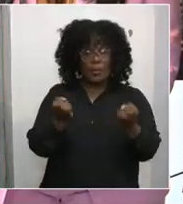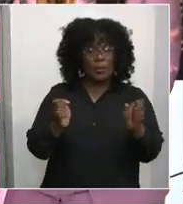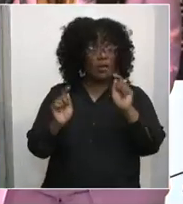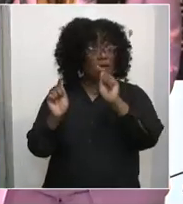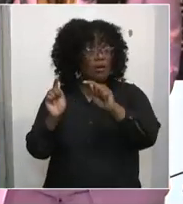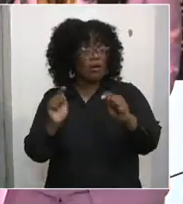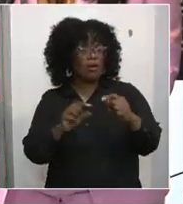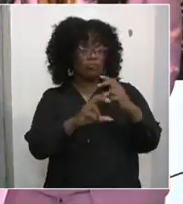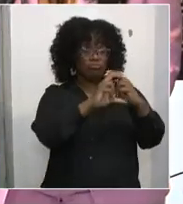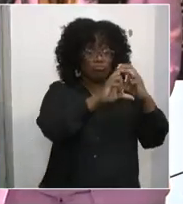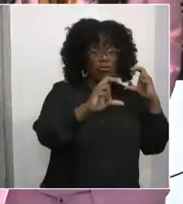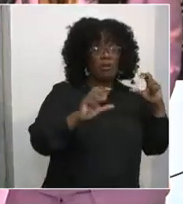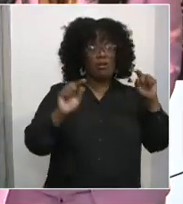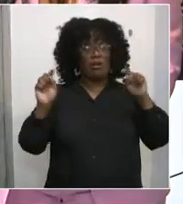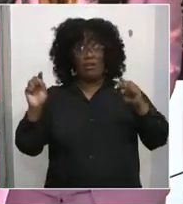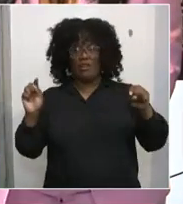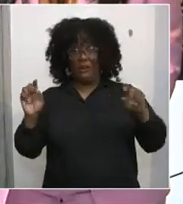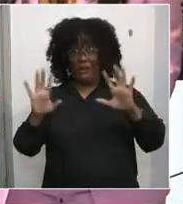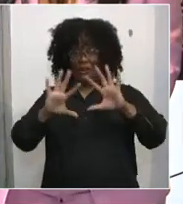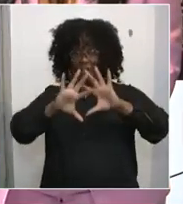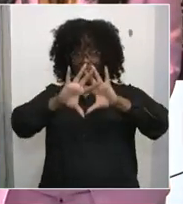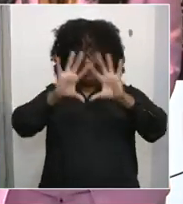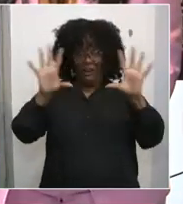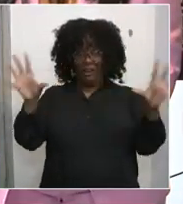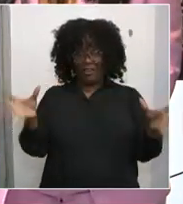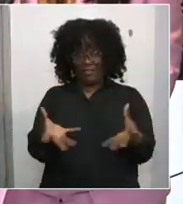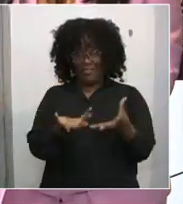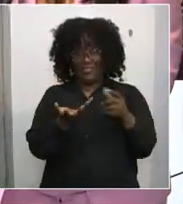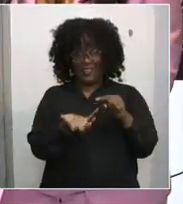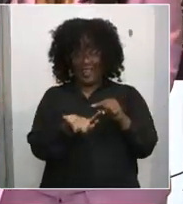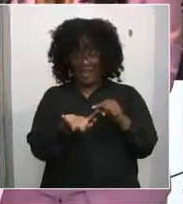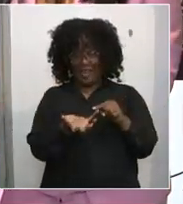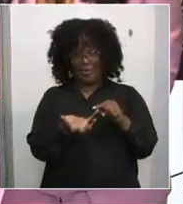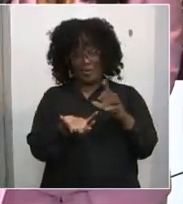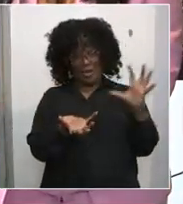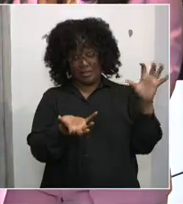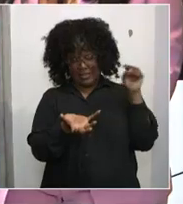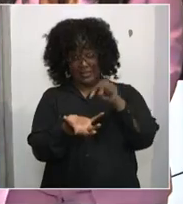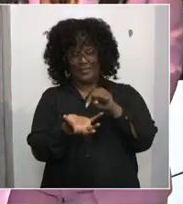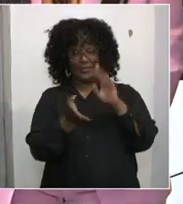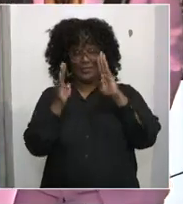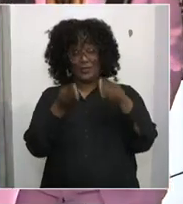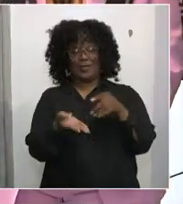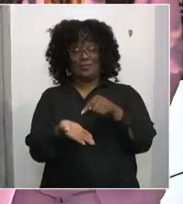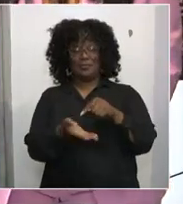we still want to highlight. As it relates to the wharf, I'll just